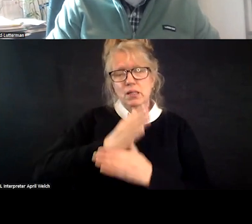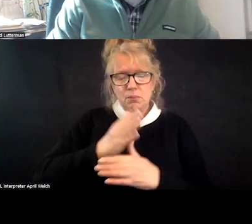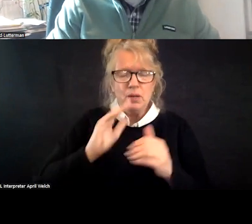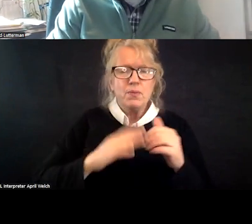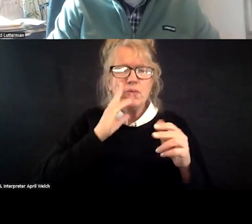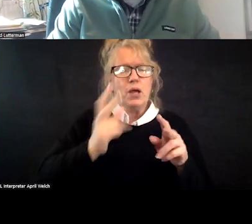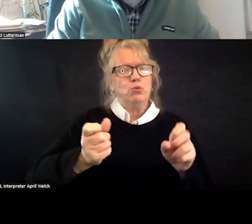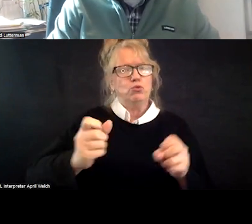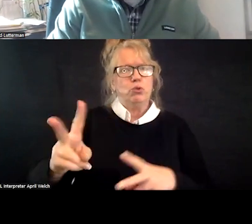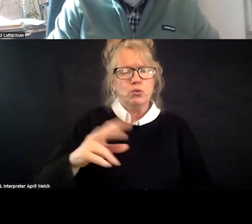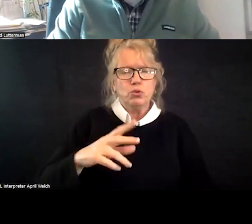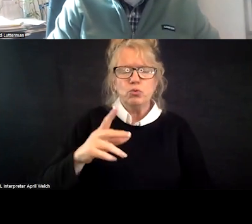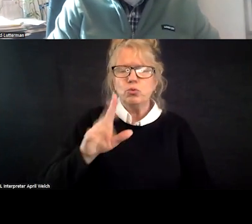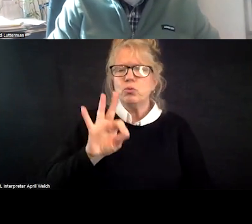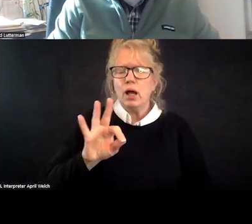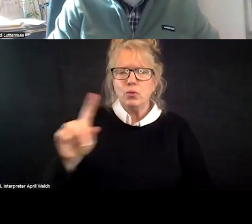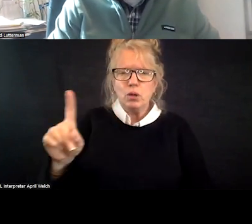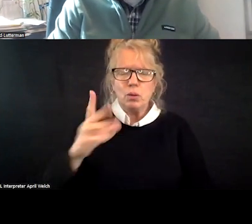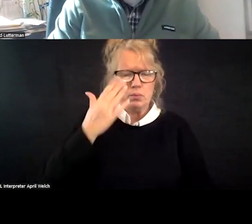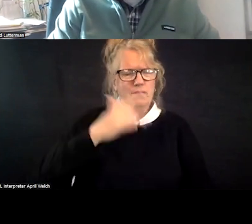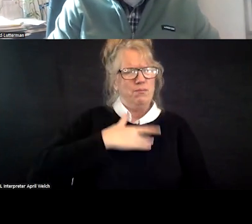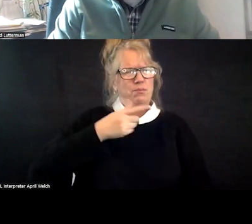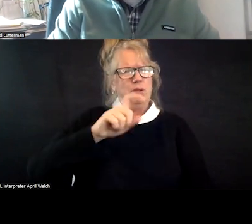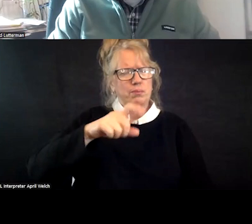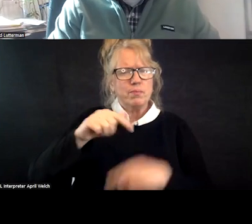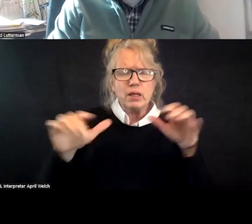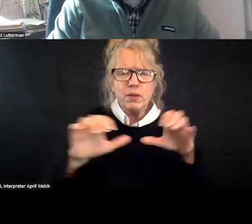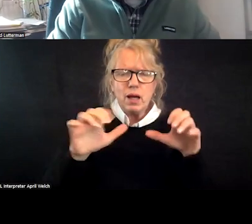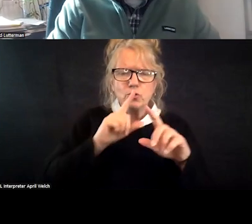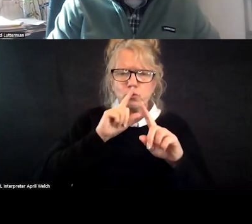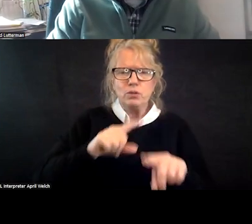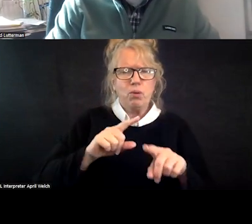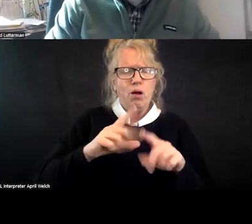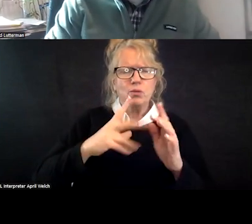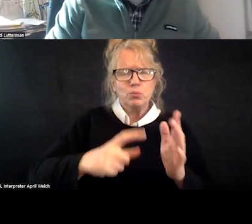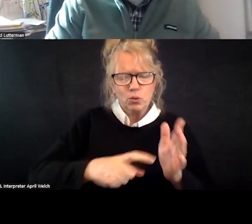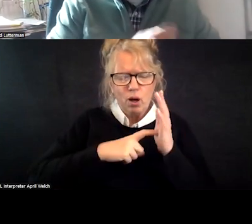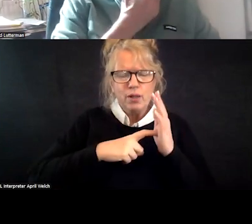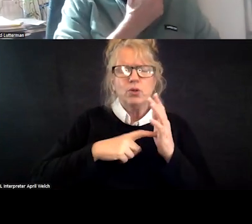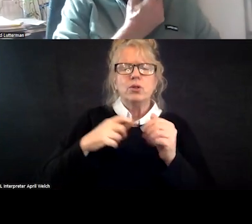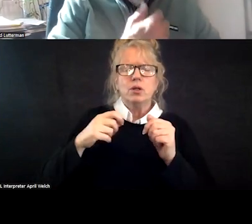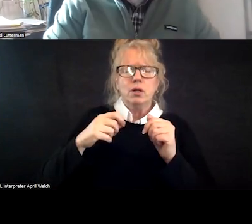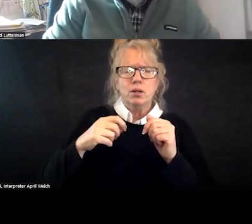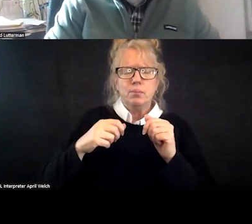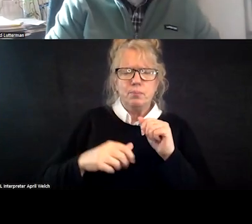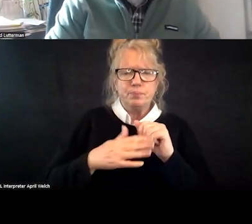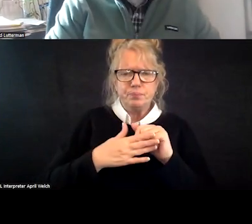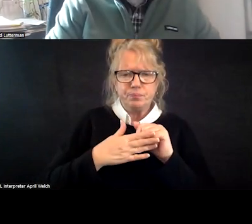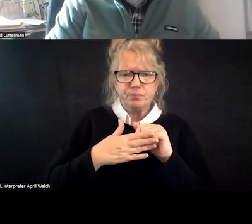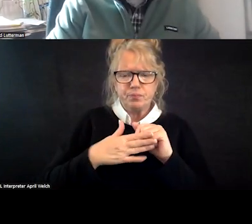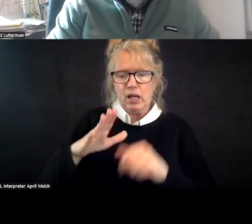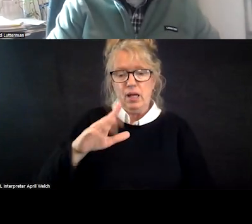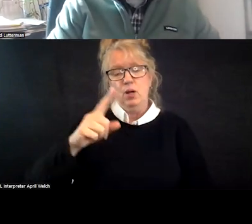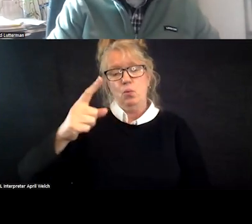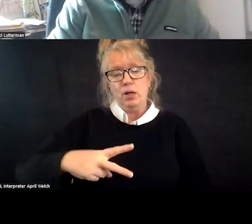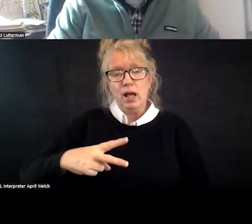transferred to 911 because they felt they needed an active response that required that. And